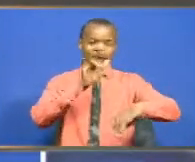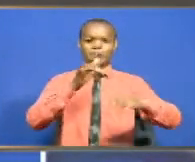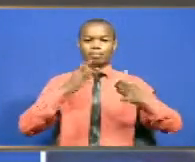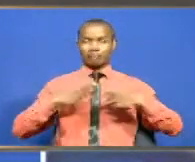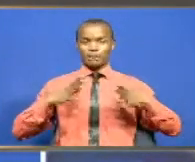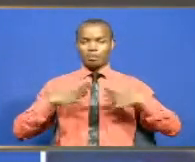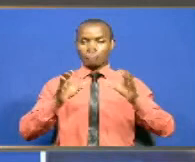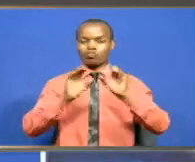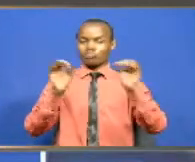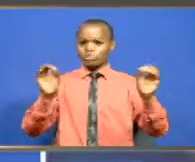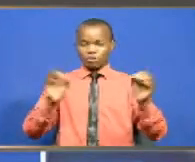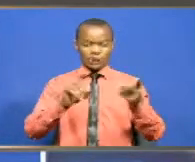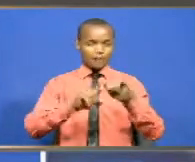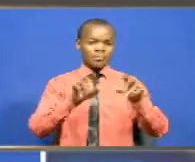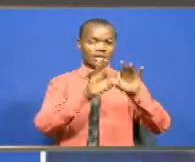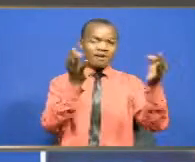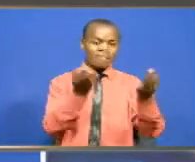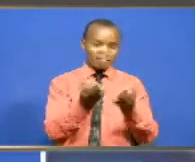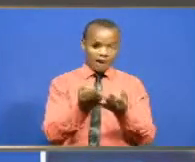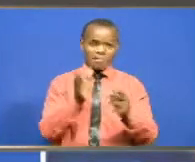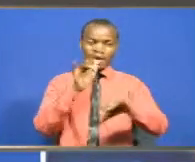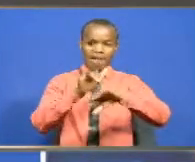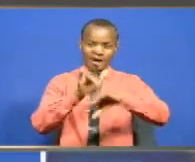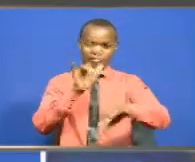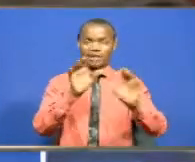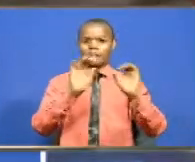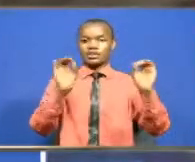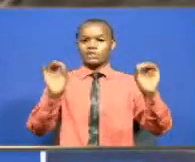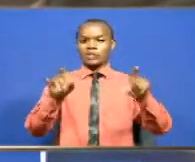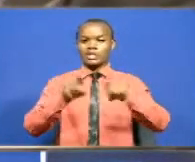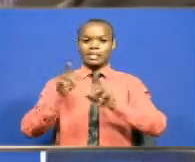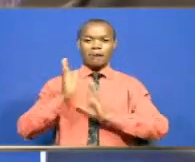our families, and contaminate our guards.